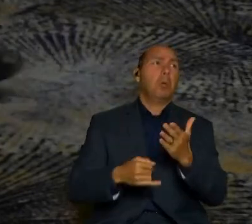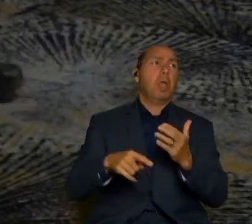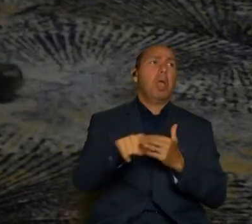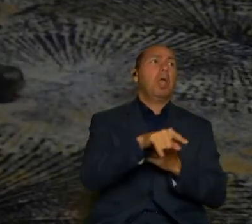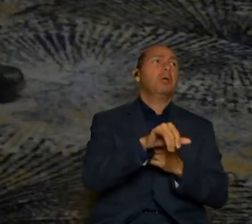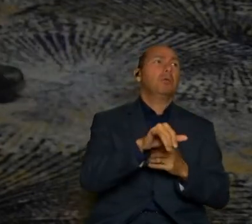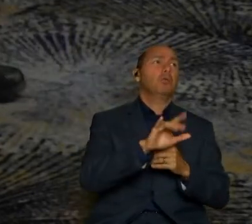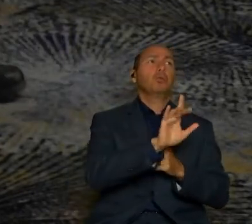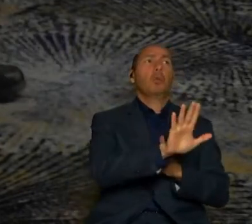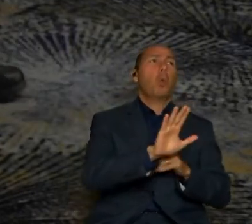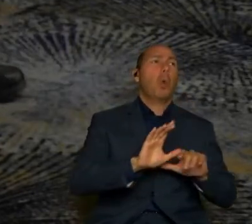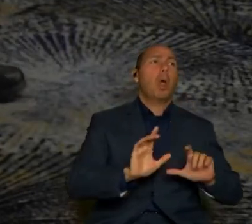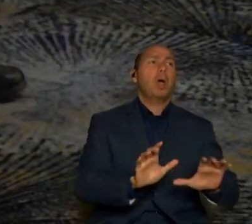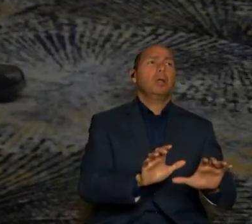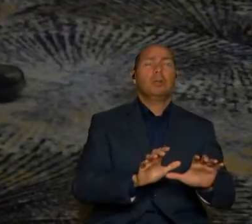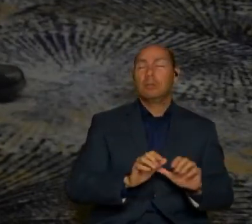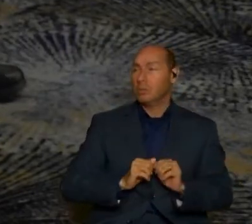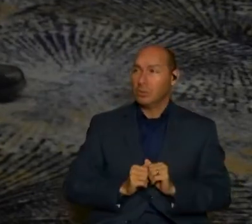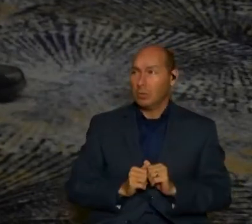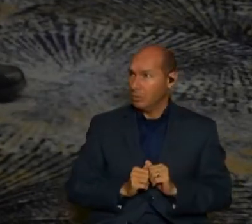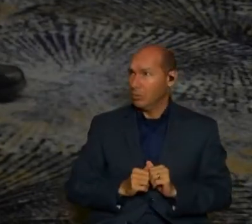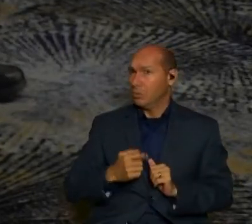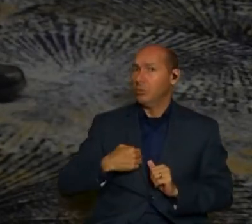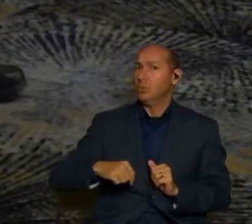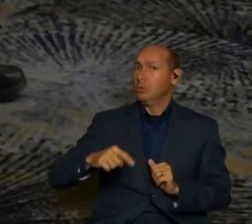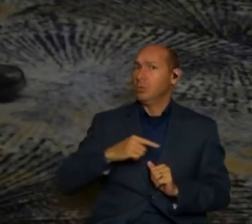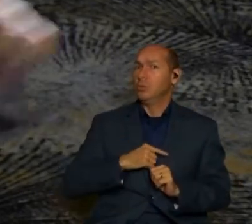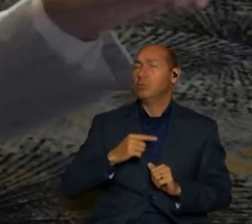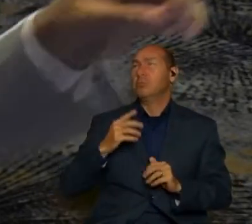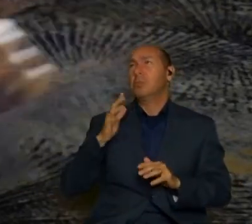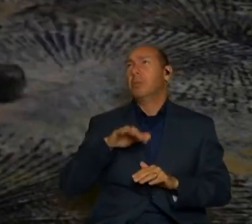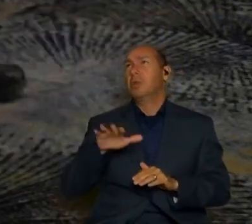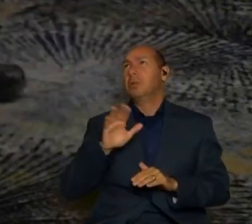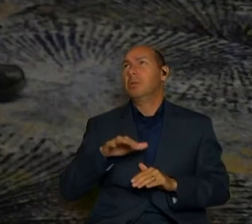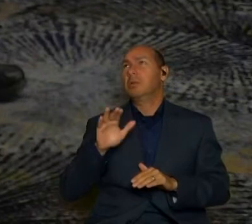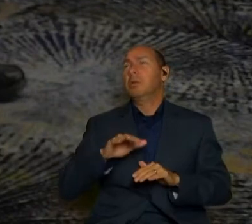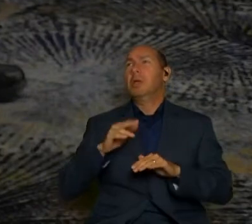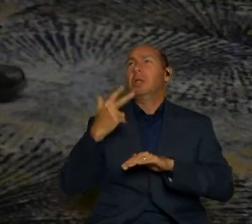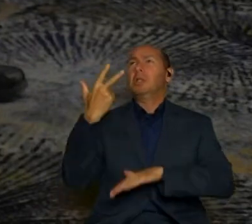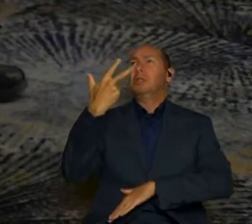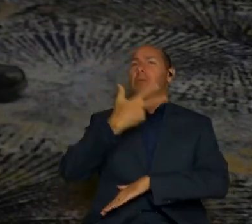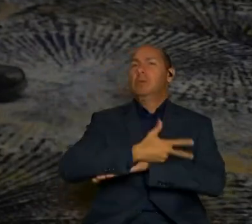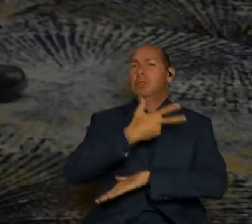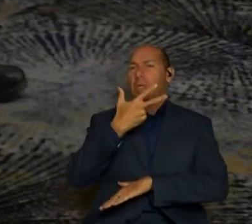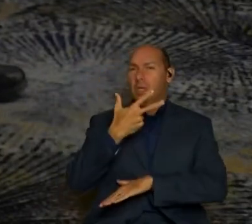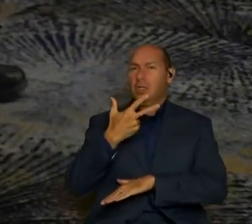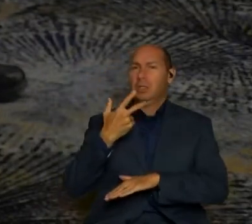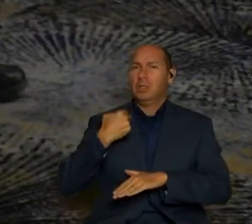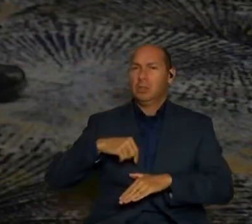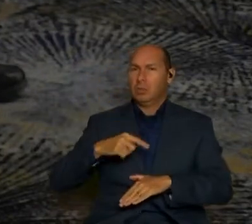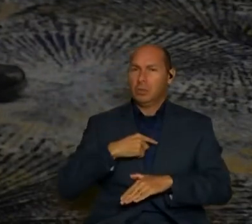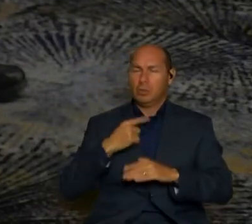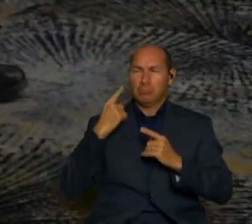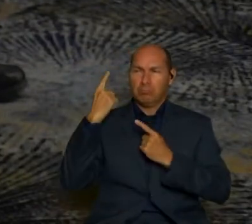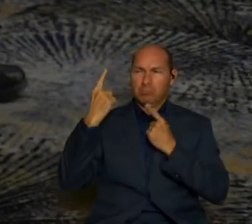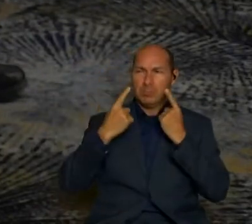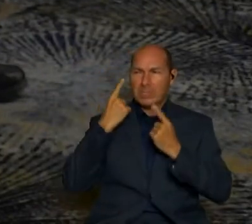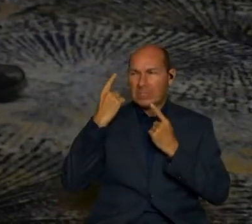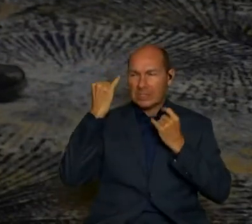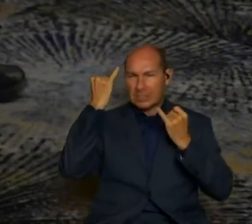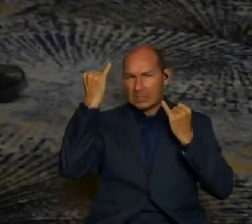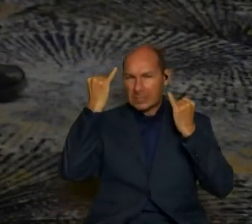spent like 3 days with Juan Carlos just workshopping this. And what you see there is the result